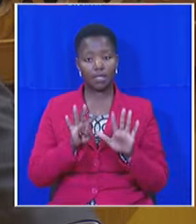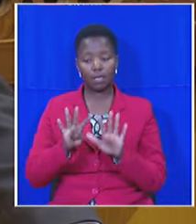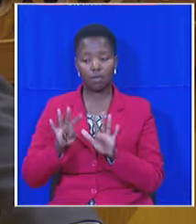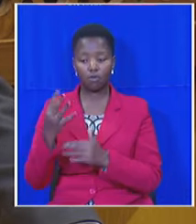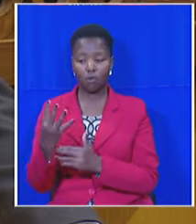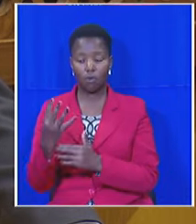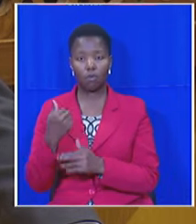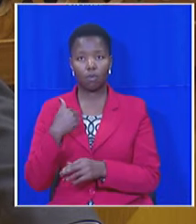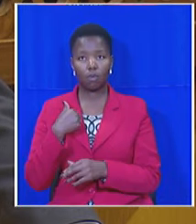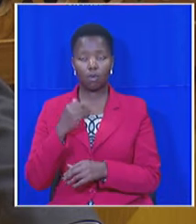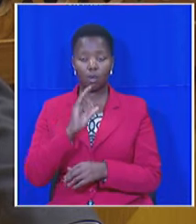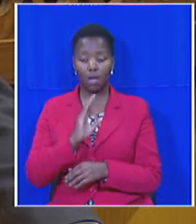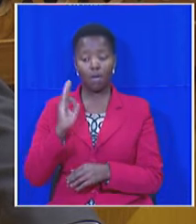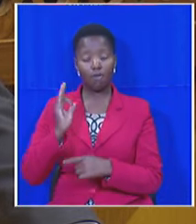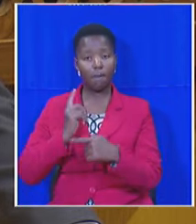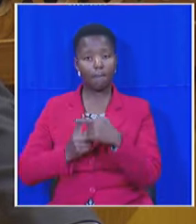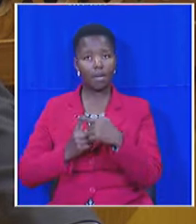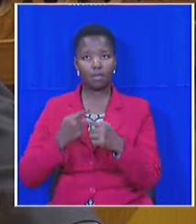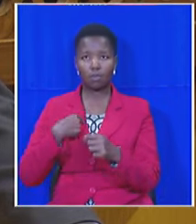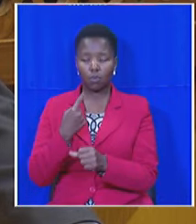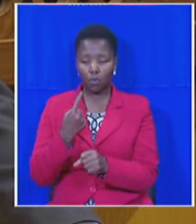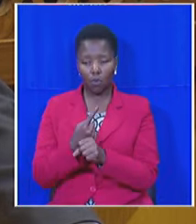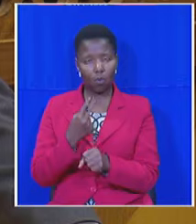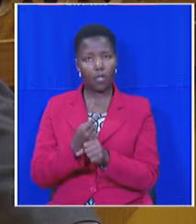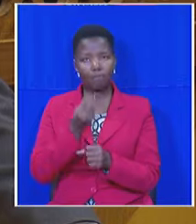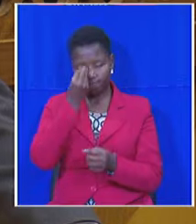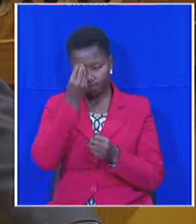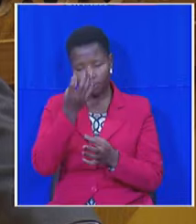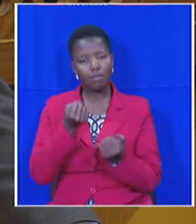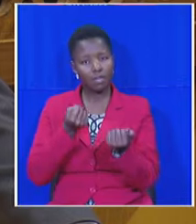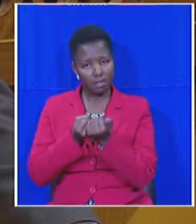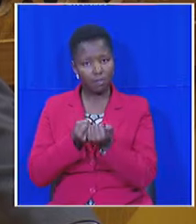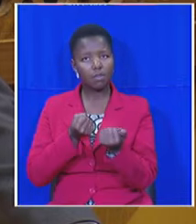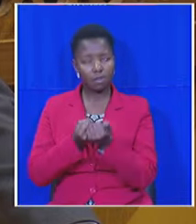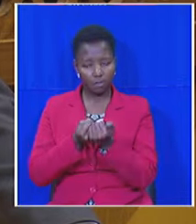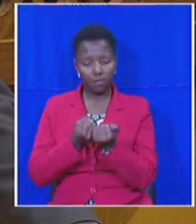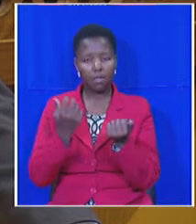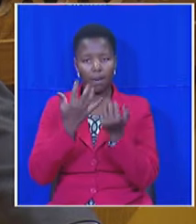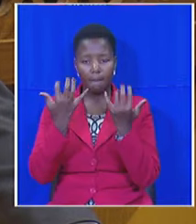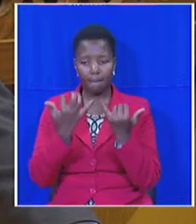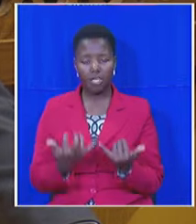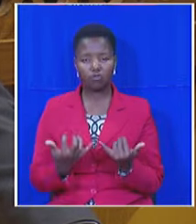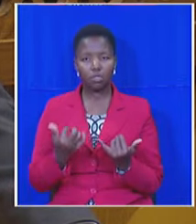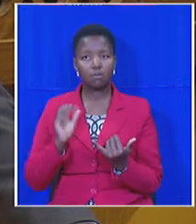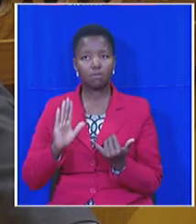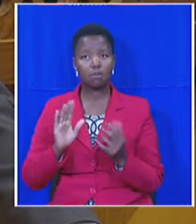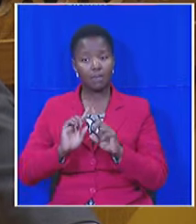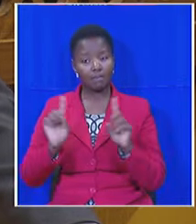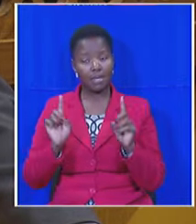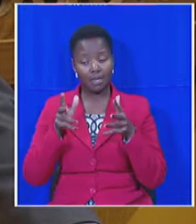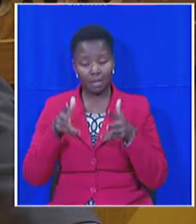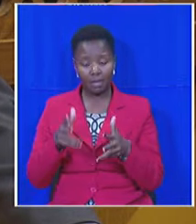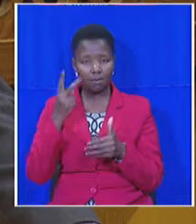keer hierdie begrotingspos ondersteun. Want ons weet, op hierdie oomblik het die